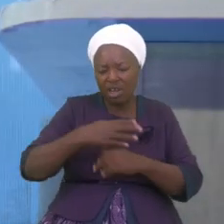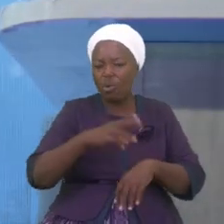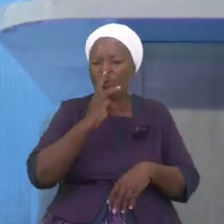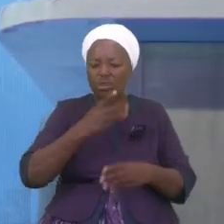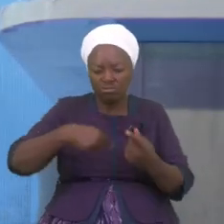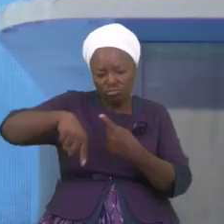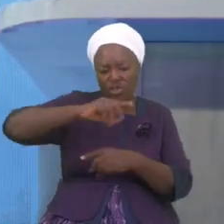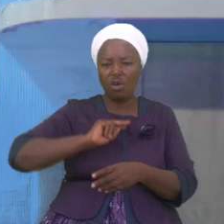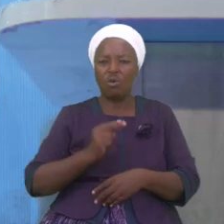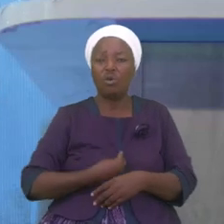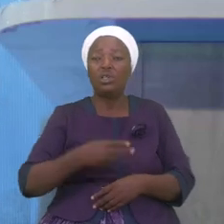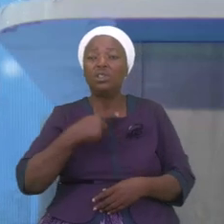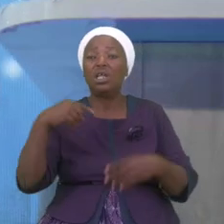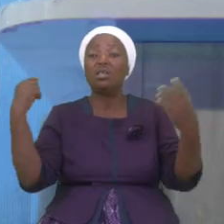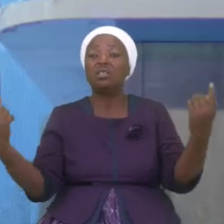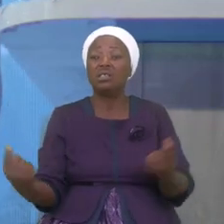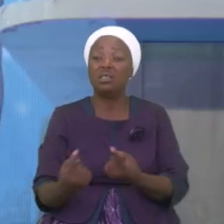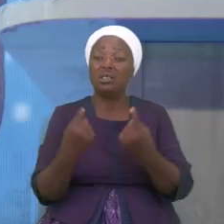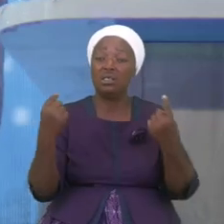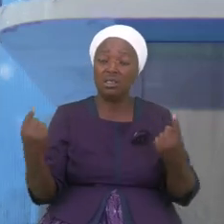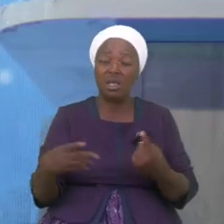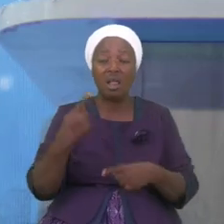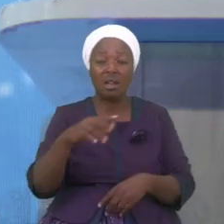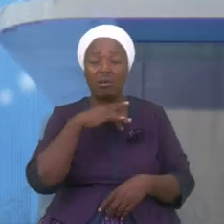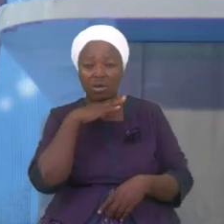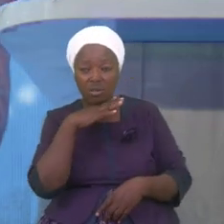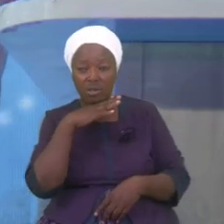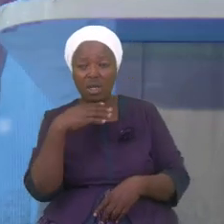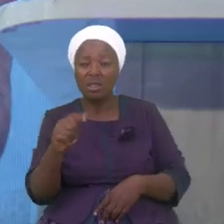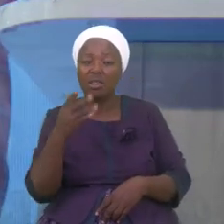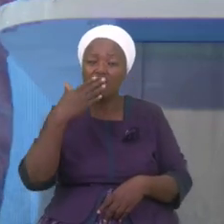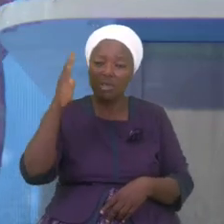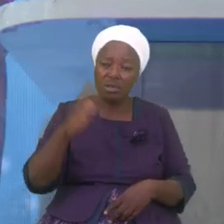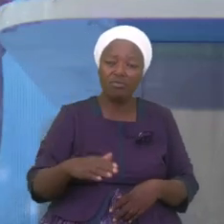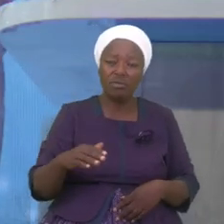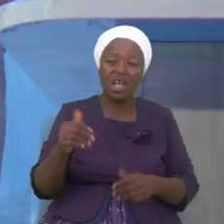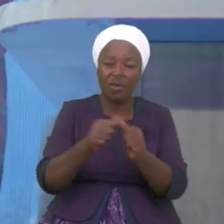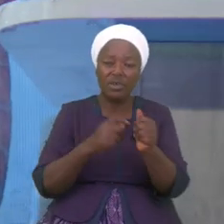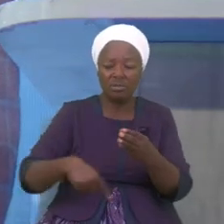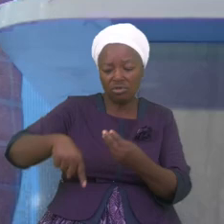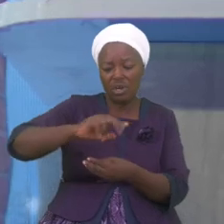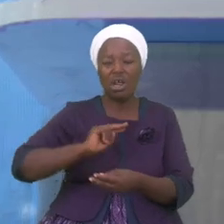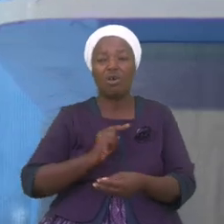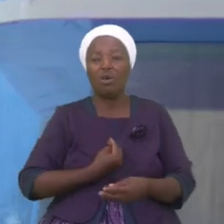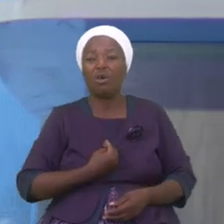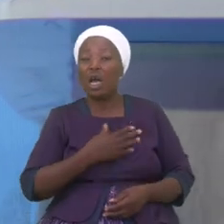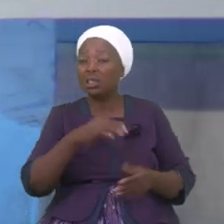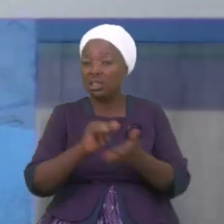us. The sin, the corruption, the evil, they all surrounded us. And that's